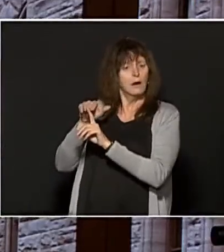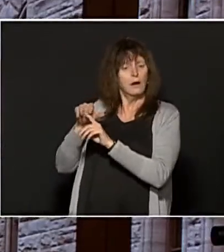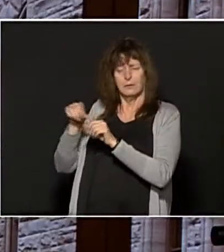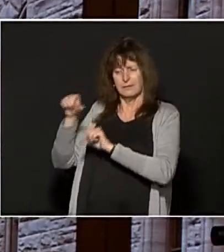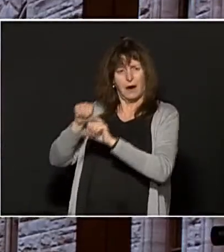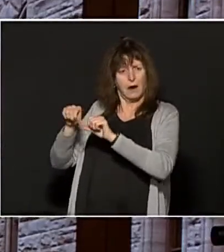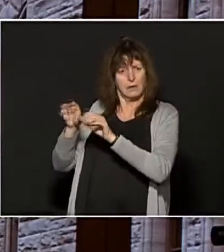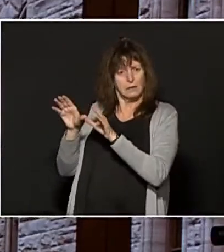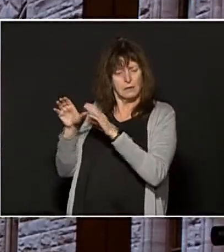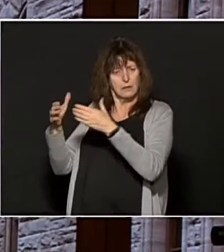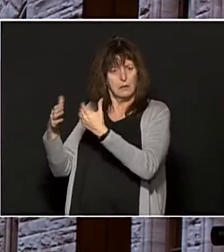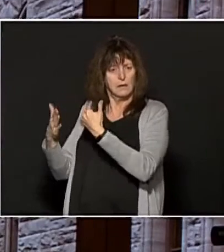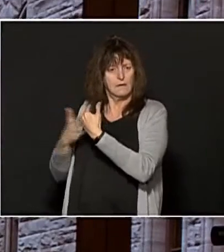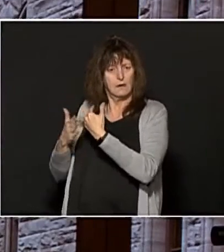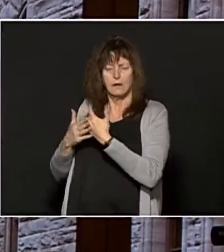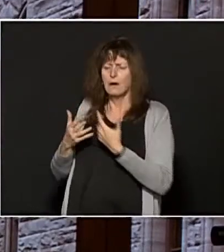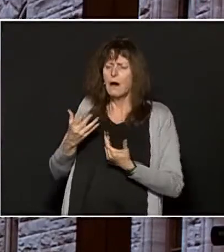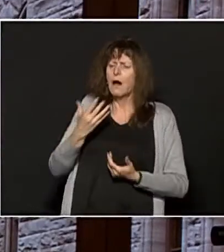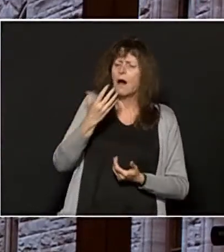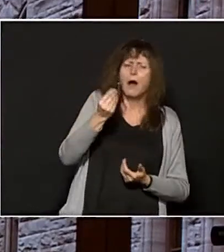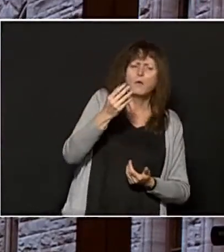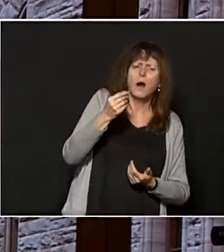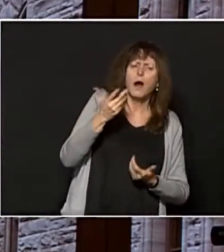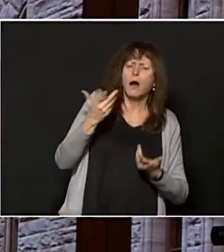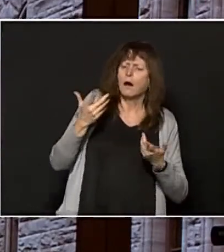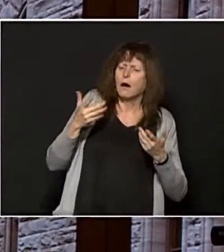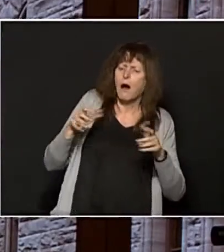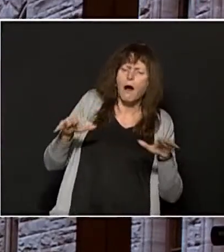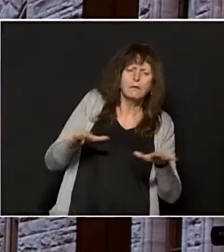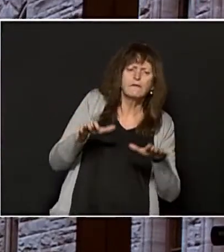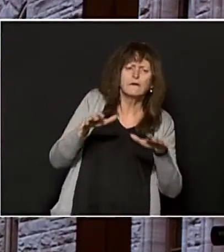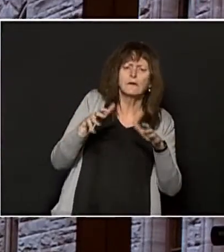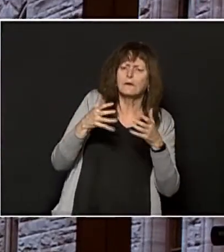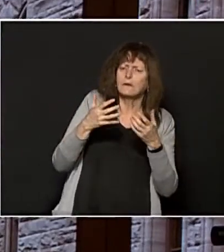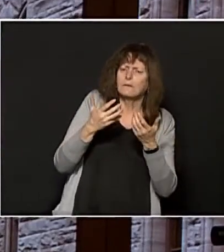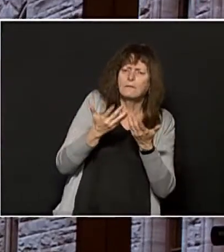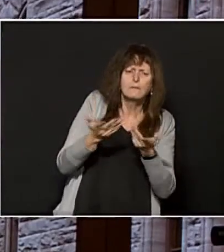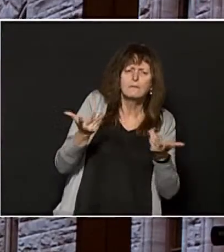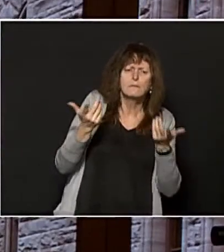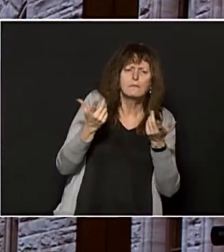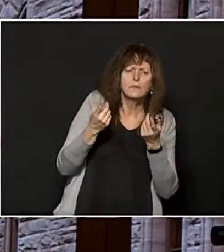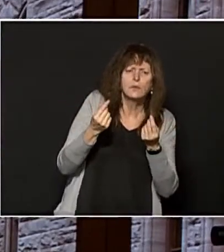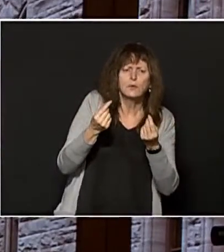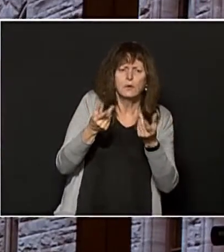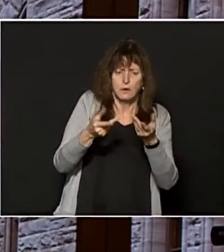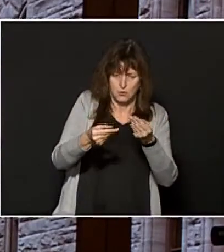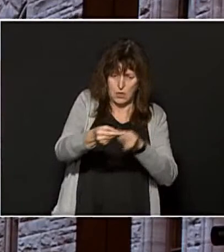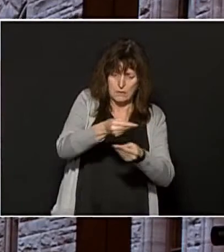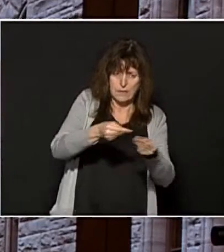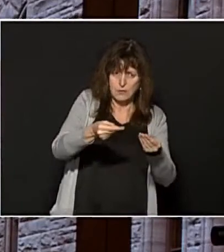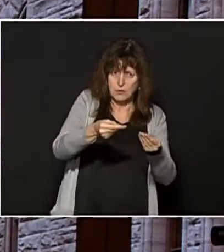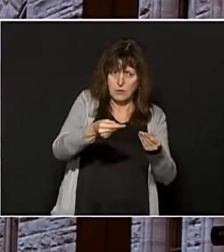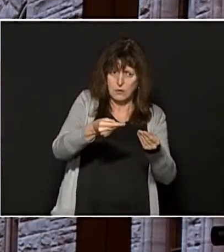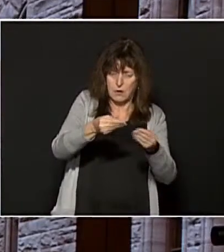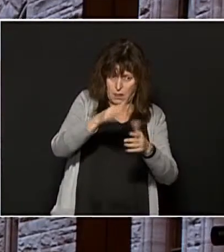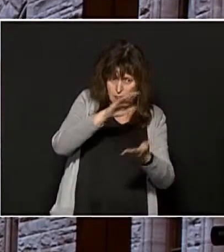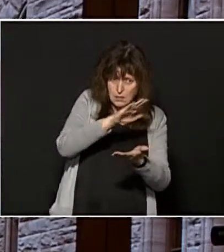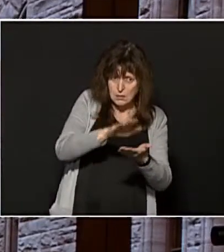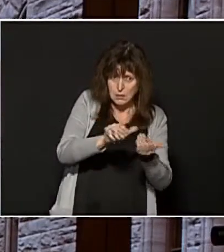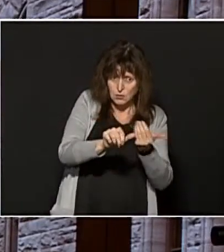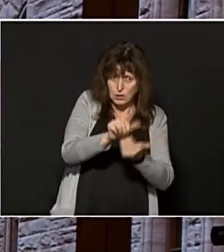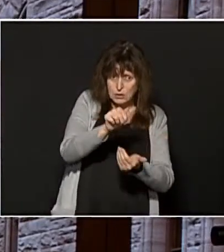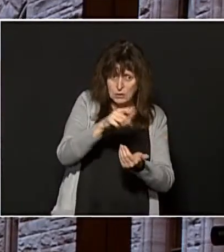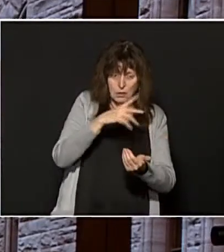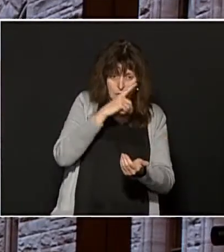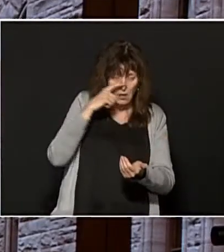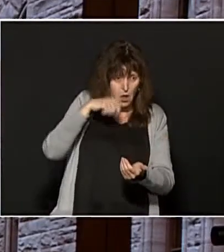there is a decreased risk of transmission in outdoor. Nevertheless, one cannot throw caution away. And I